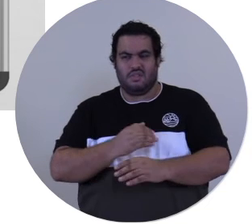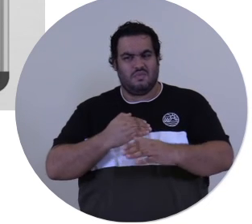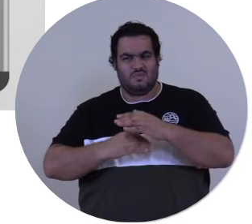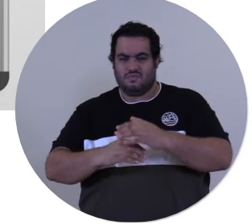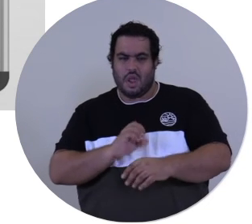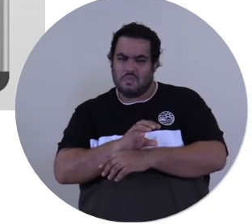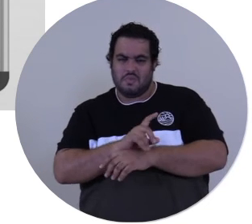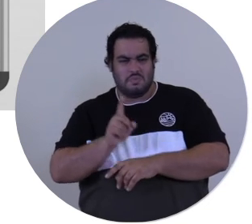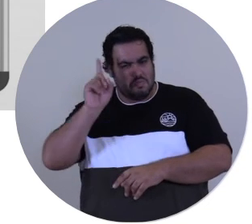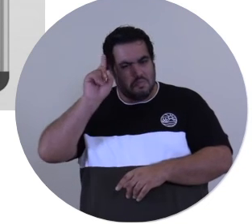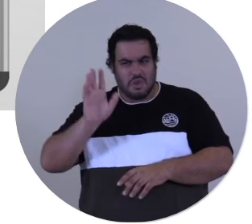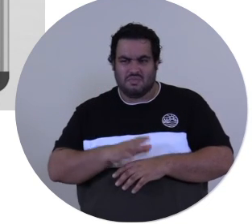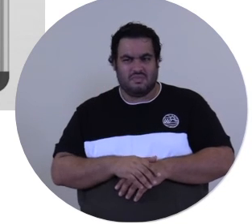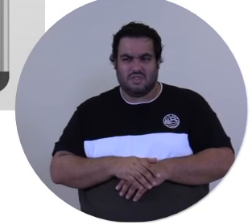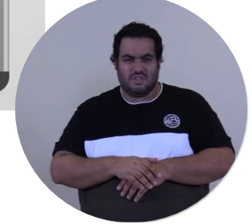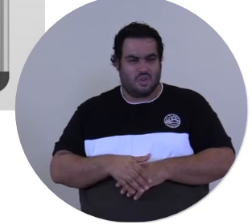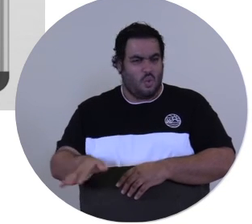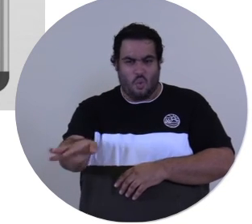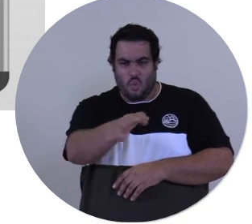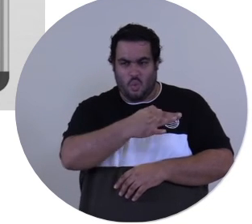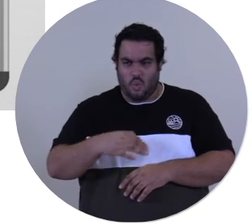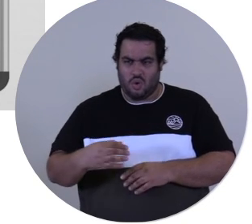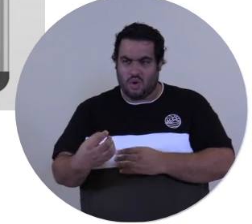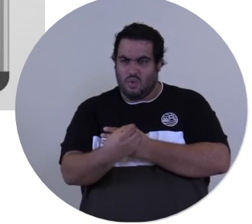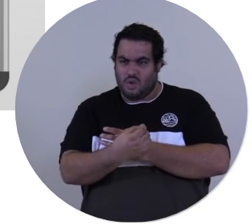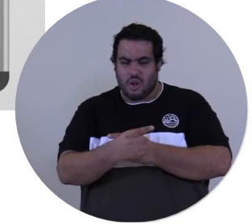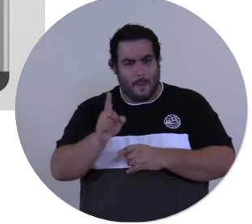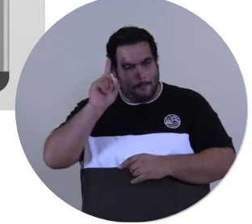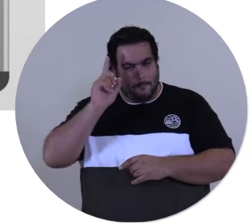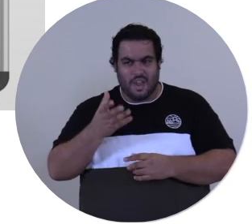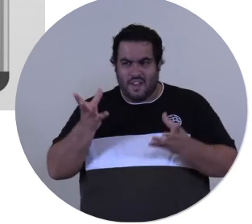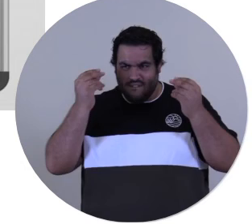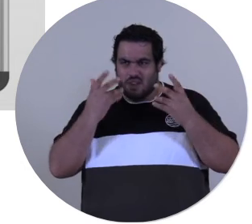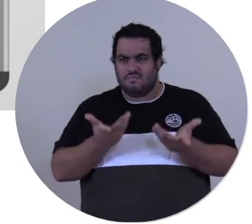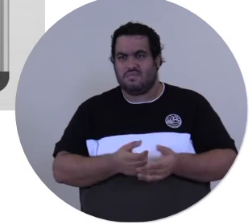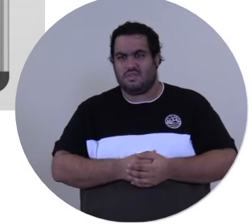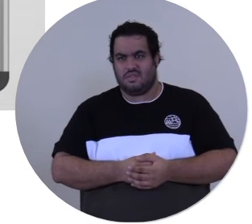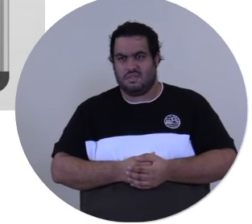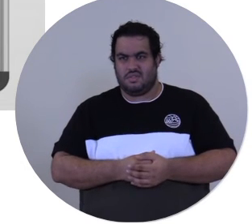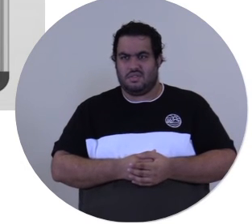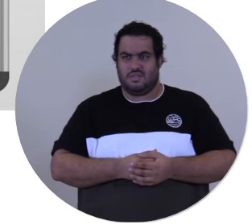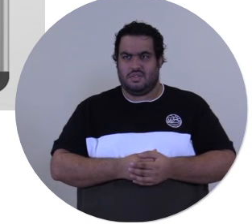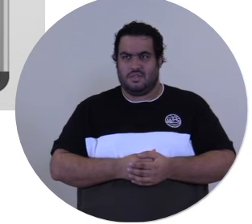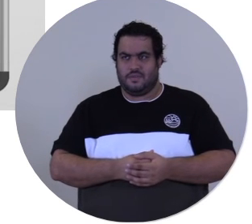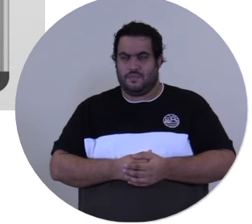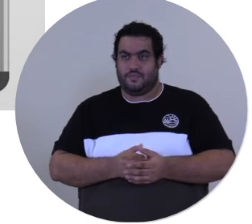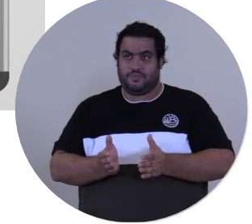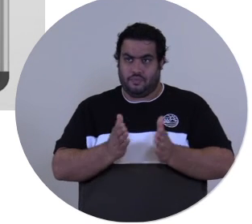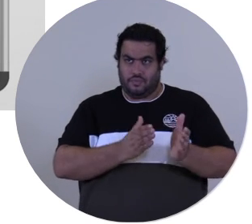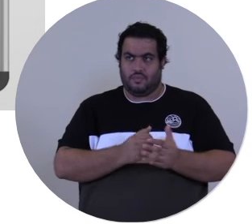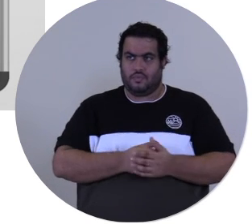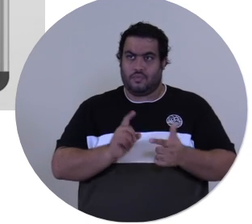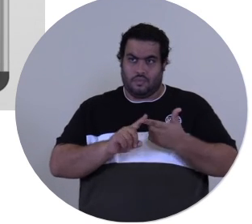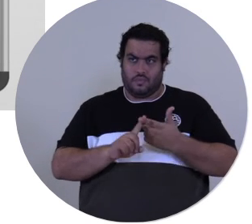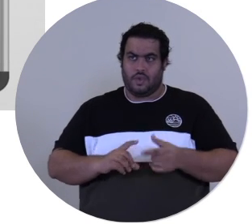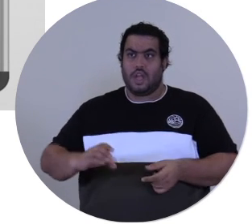work. He wants his students to do their best. He doesn't like substandard work. Another idiom or expression